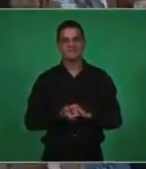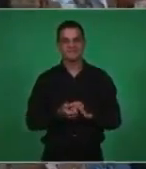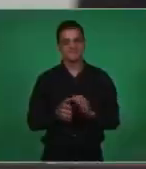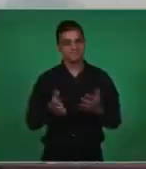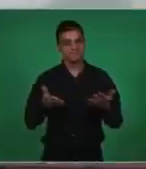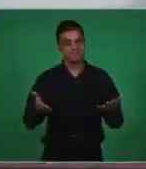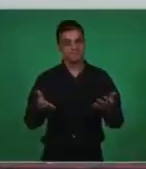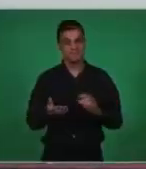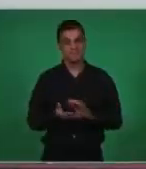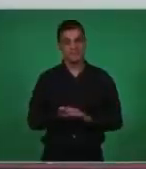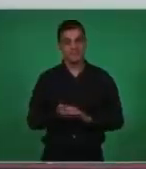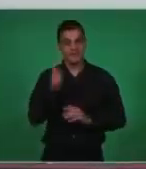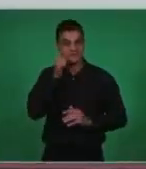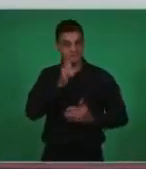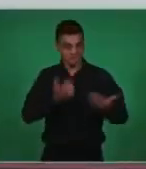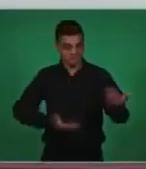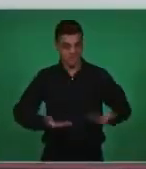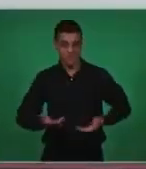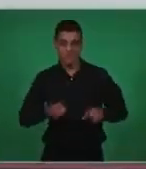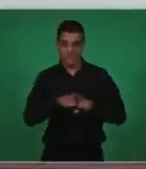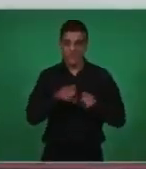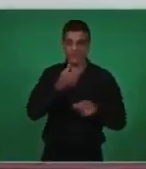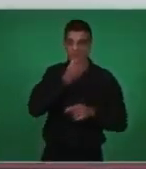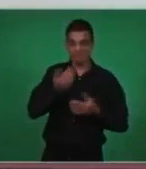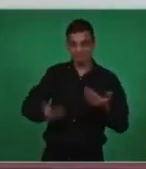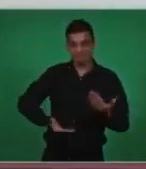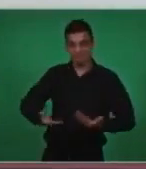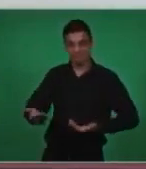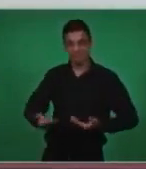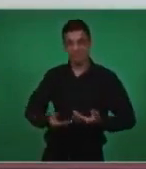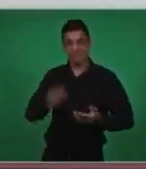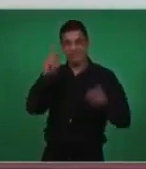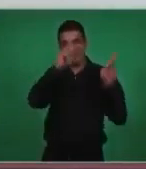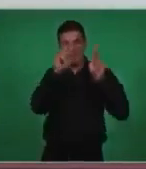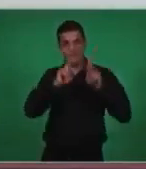Well, my brothers and sisters, peace of the Lord.